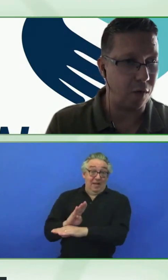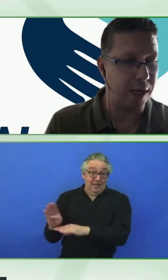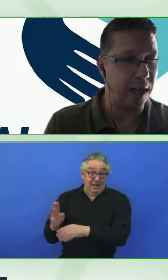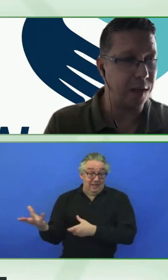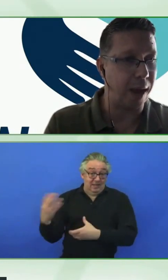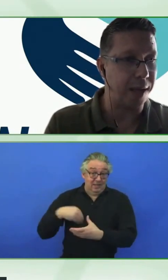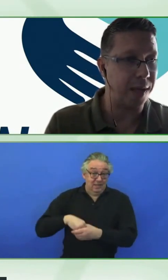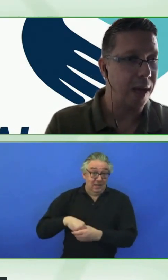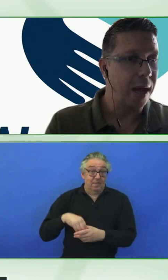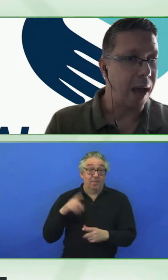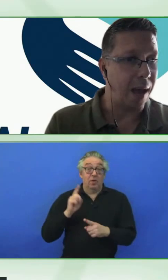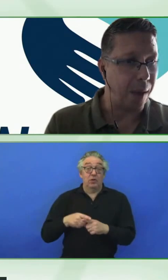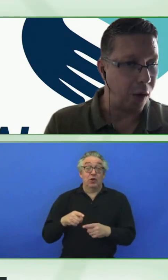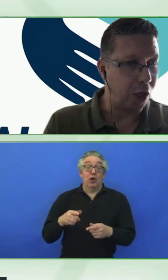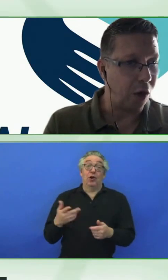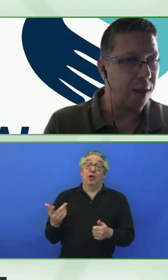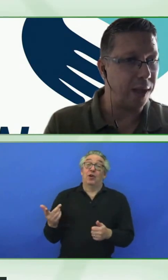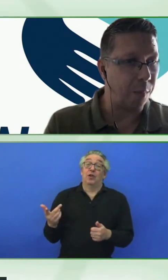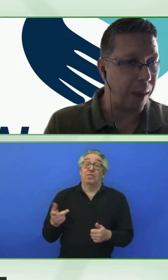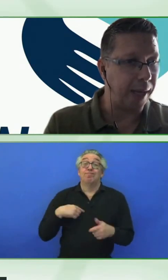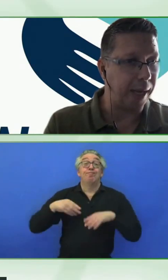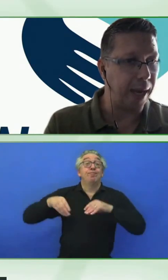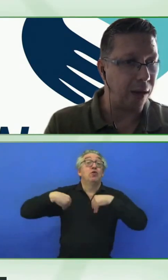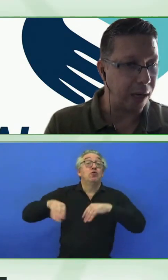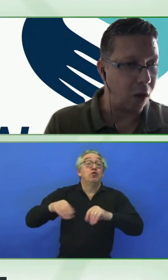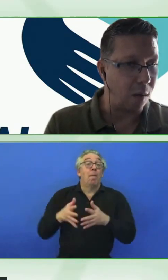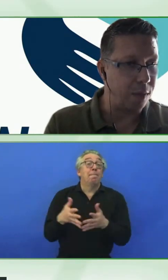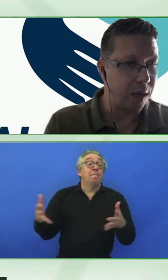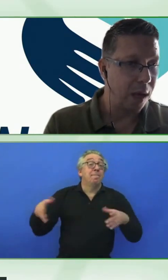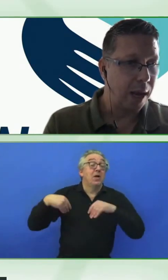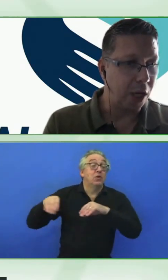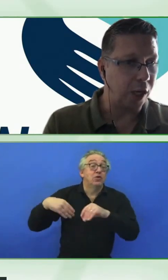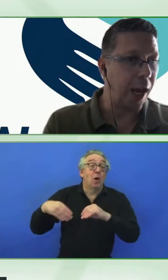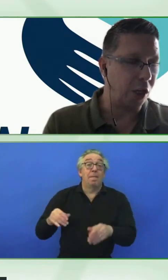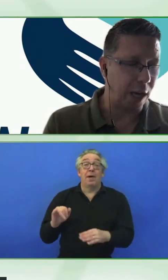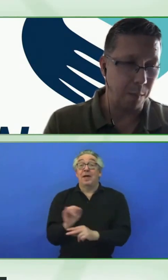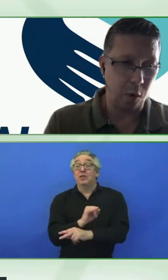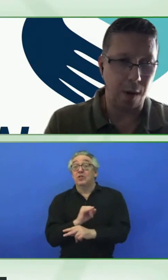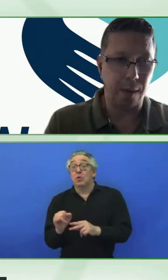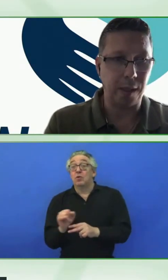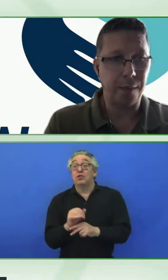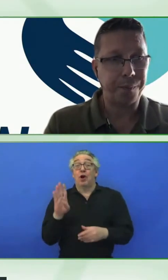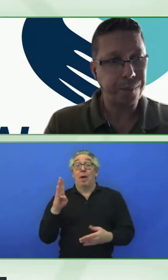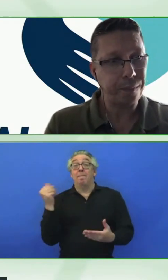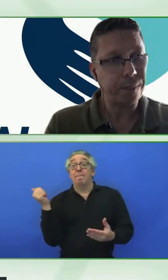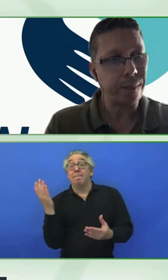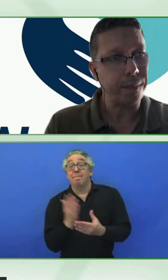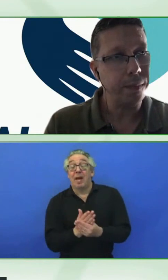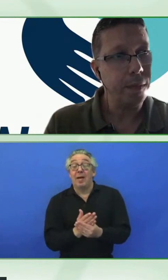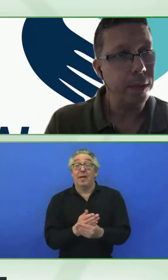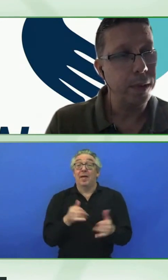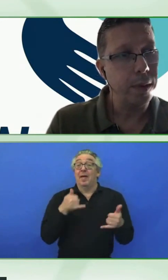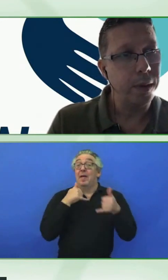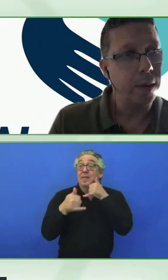such as our retail space, our insurance, our banking, our telecoms, education, and employment.